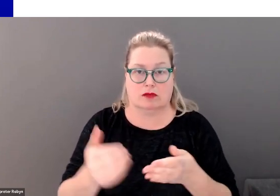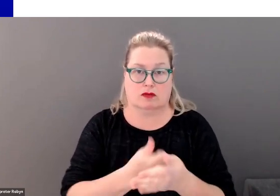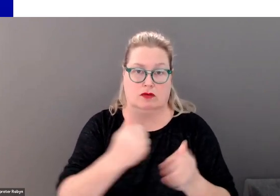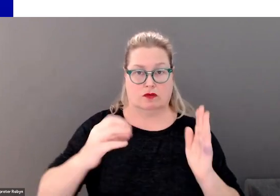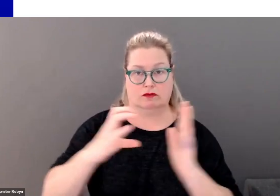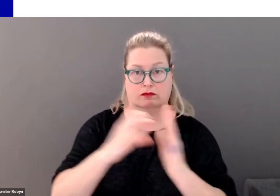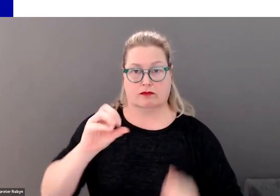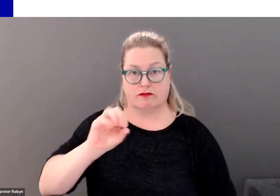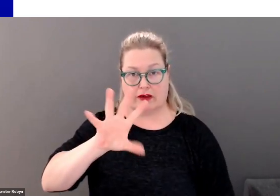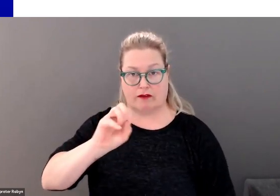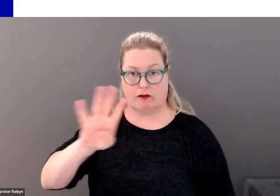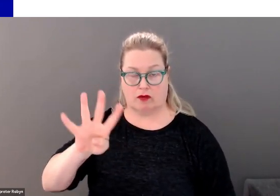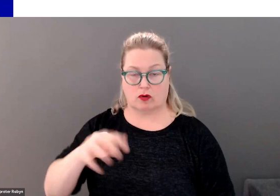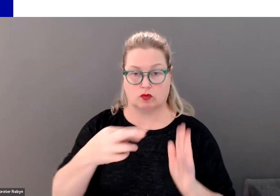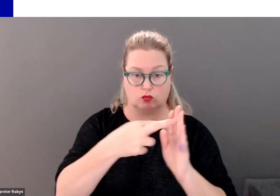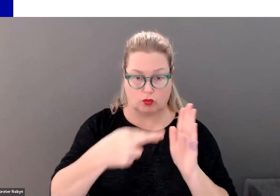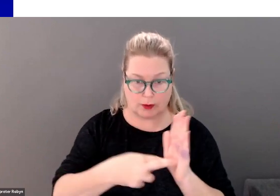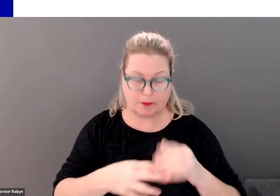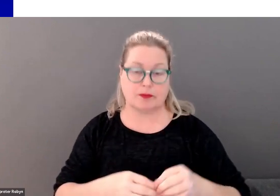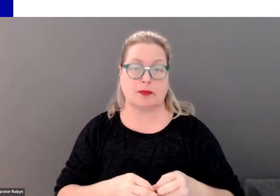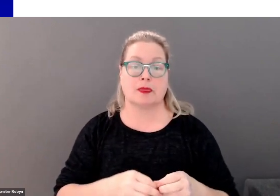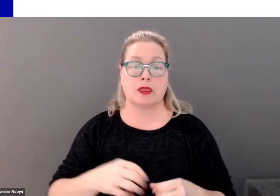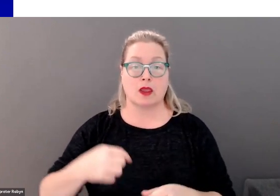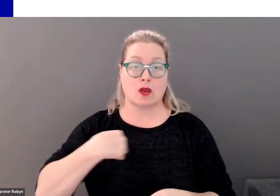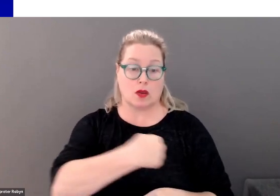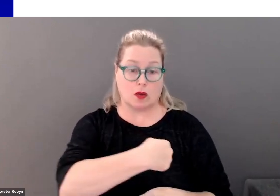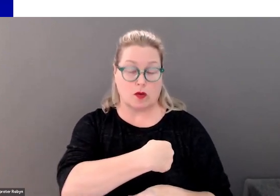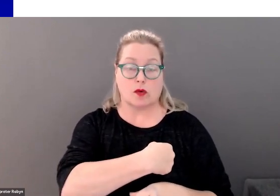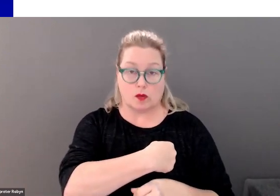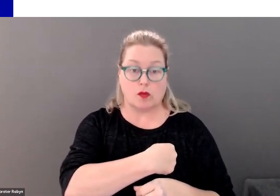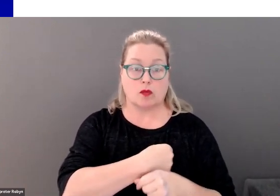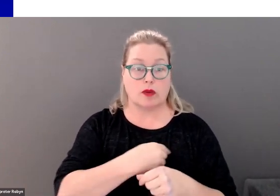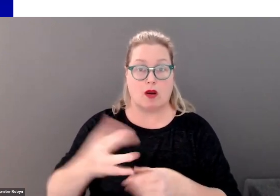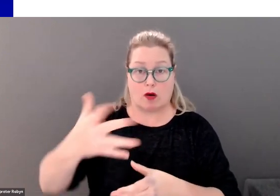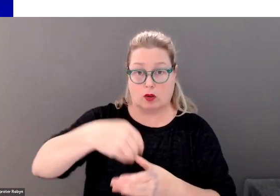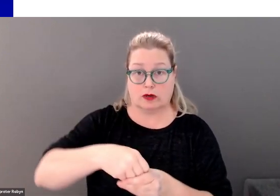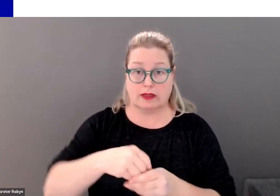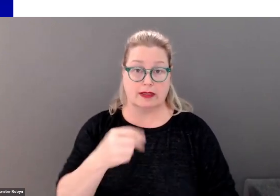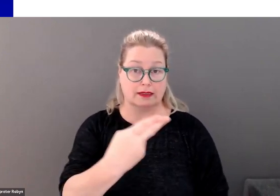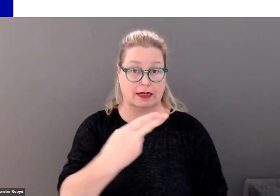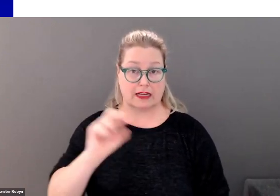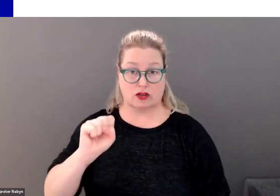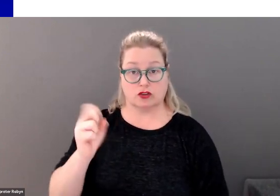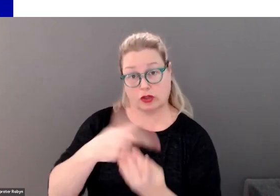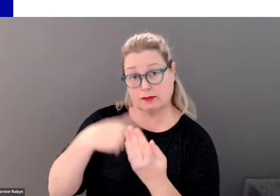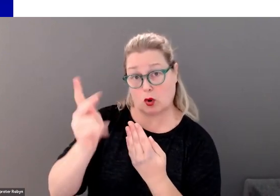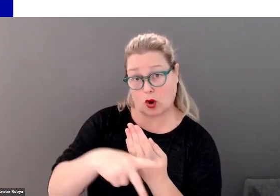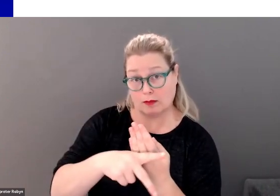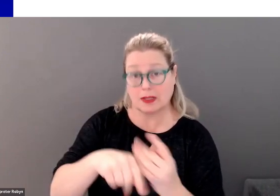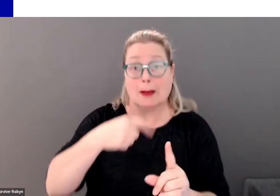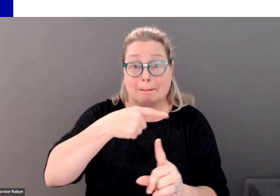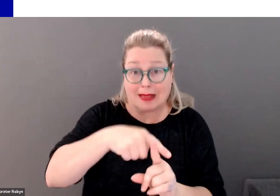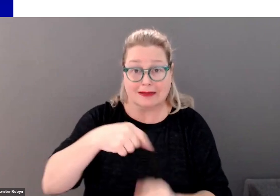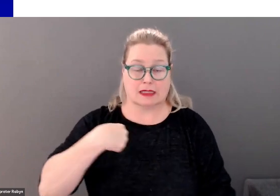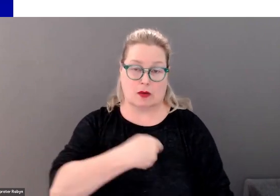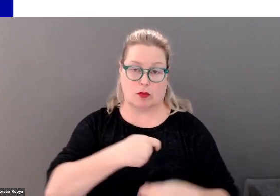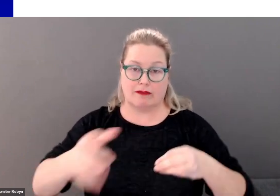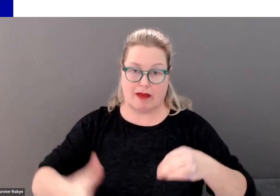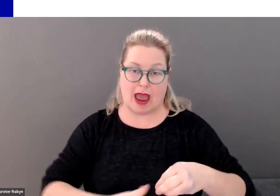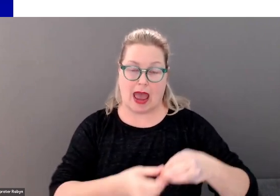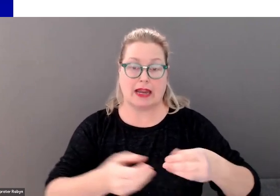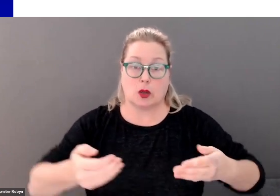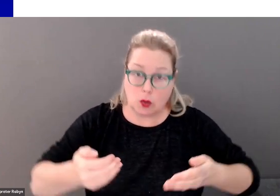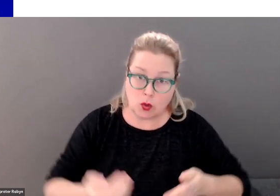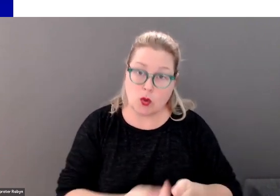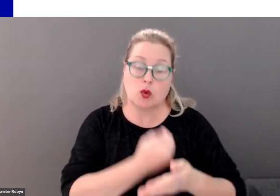prohibition on discrimination on the basis of disability in HHS programs, and we've added a number of new provisions that